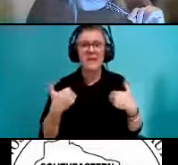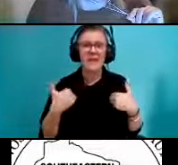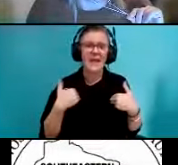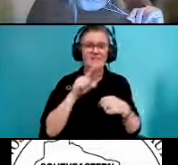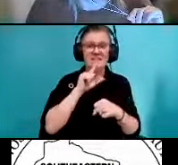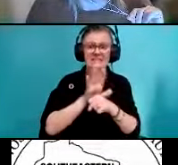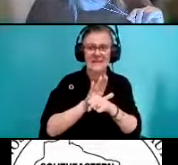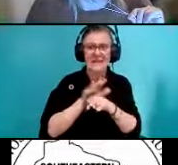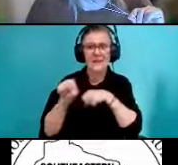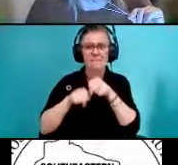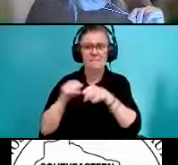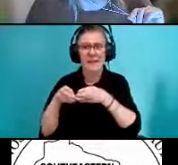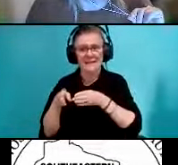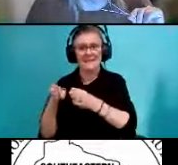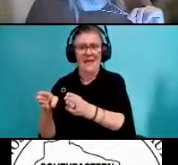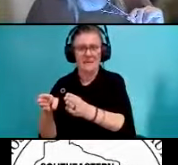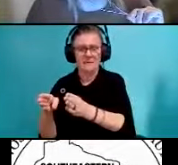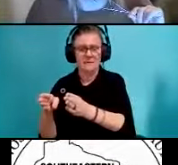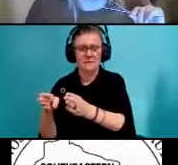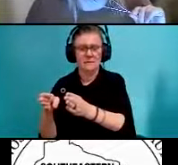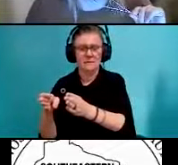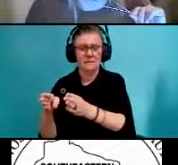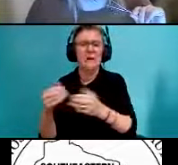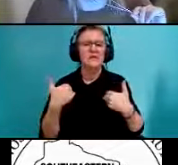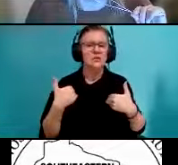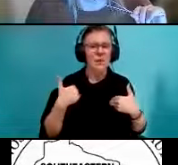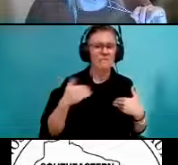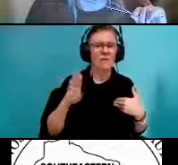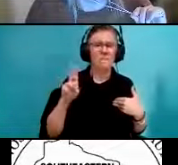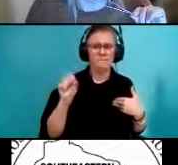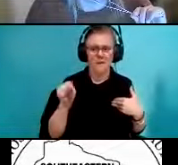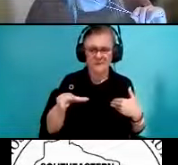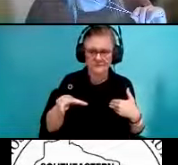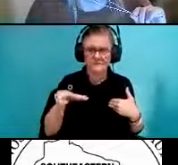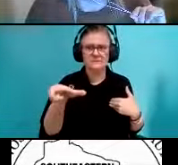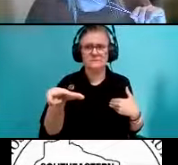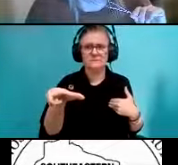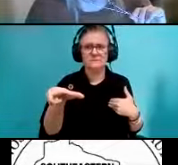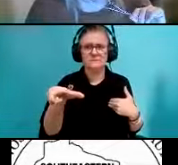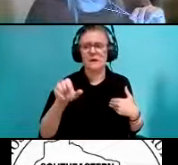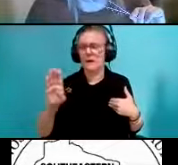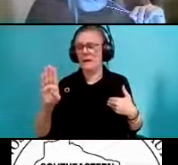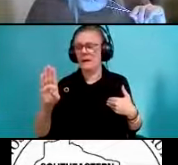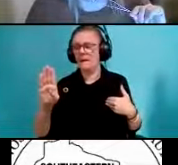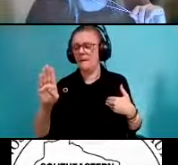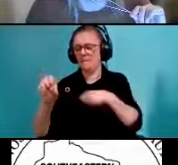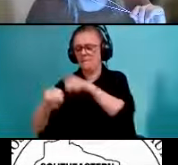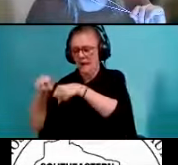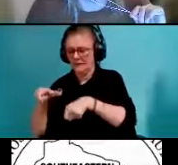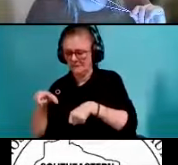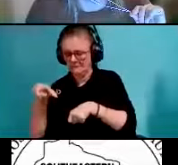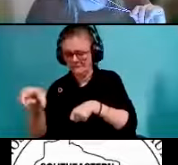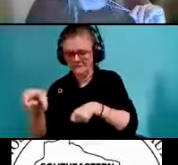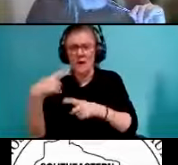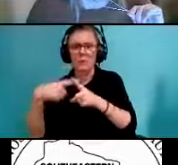dedicated bike lane. So you could have a dedicated bus lane, a dedicated bike lane, and then potentially have some kind of protection in